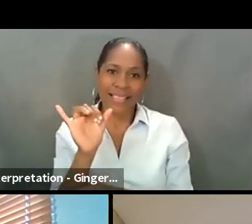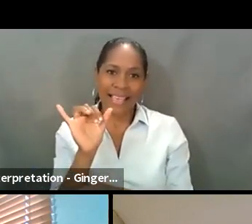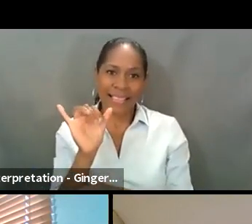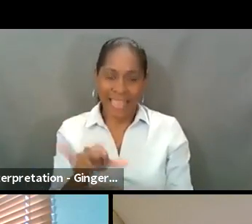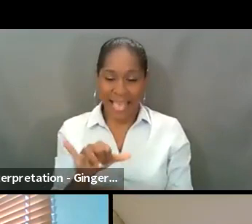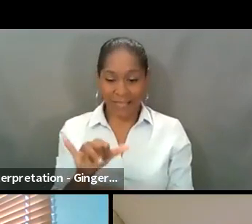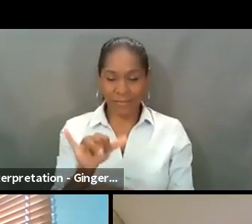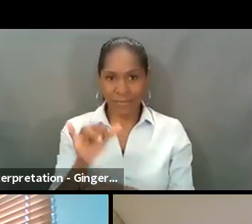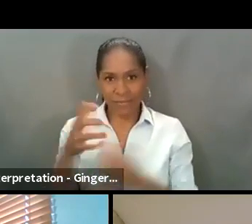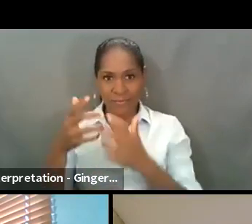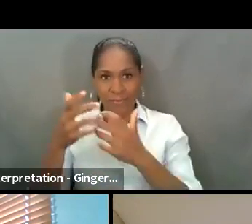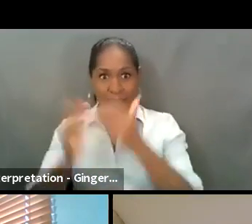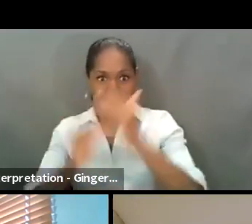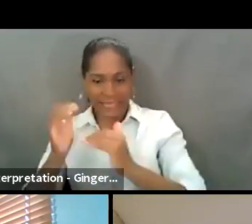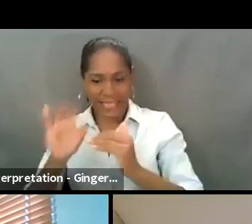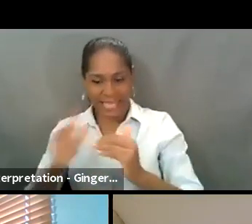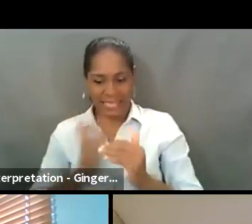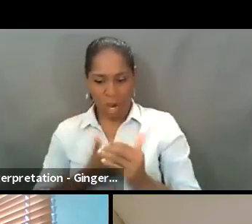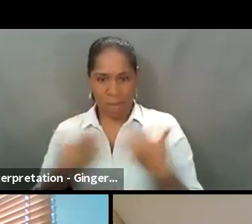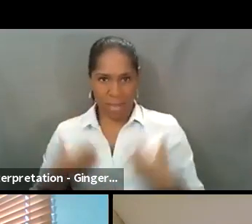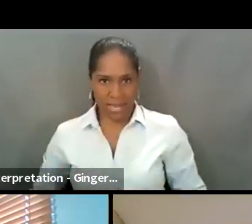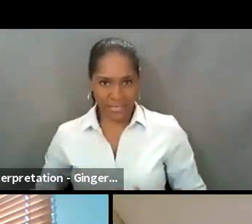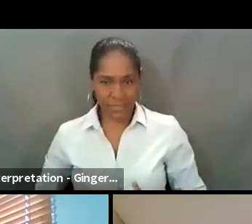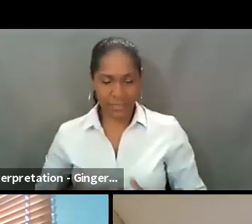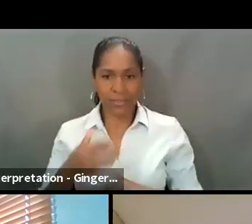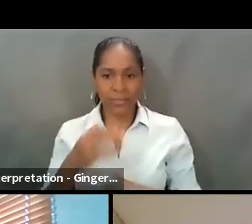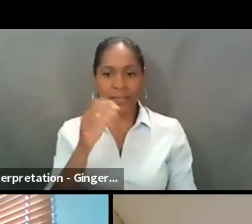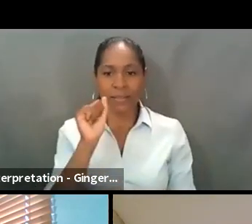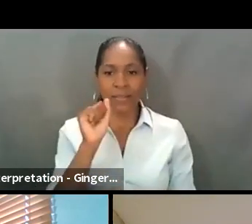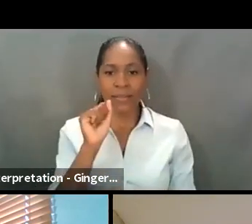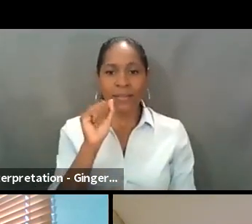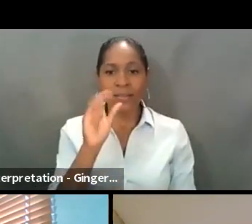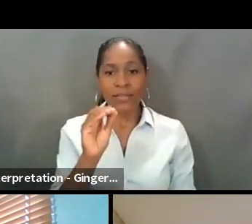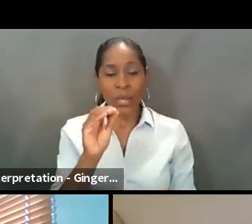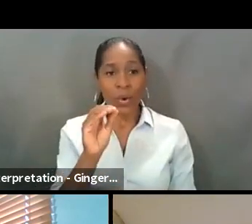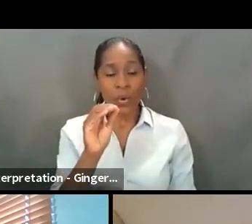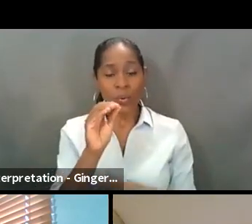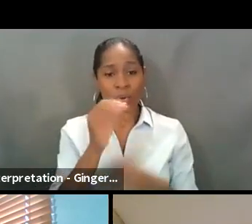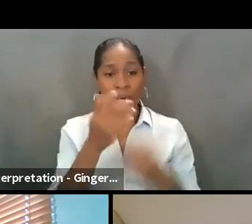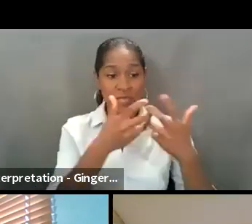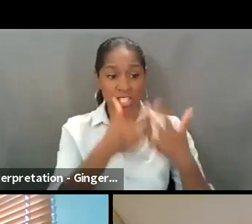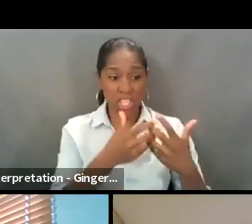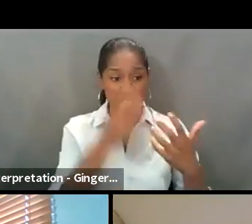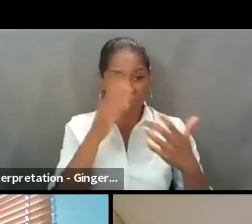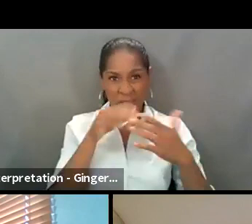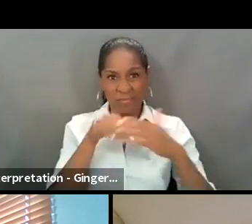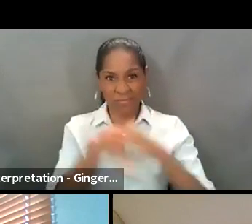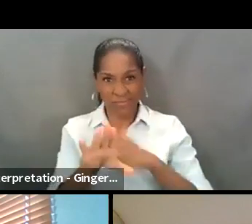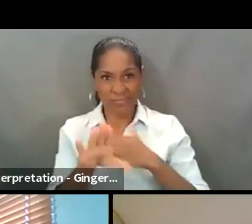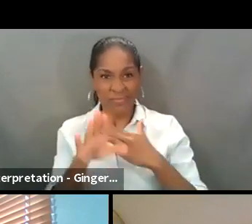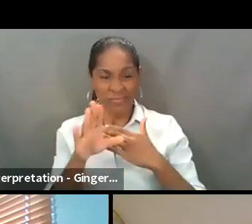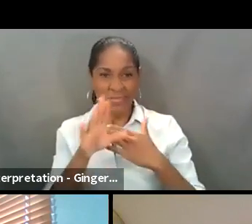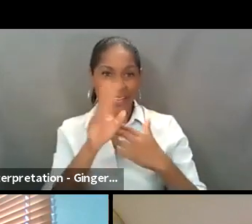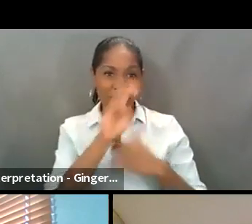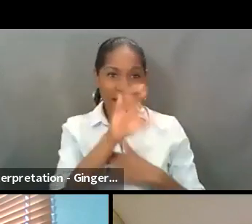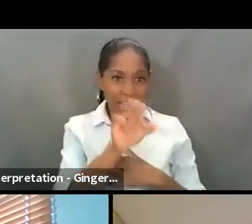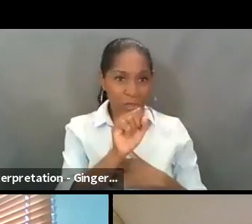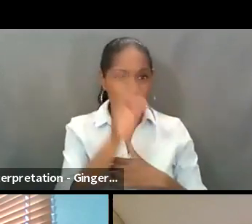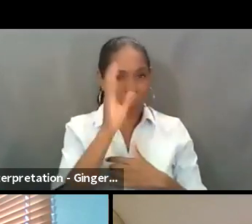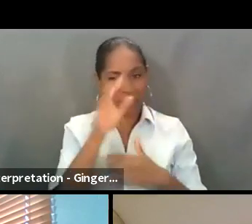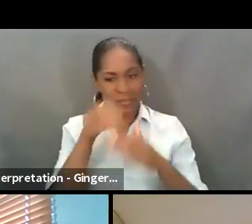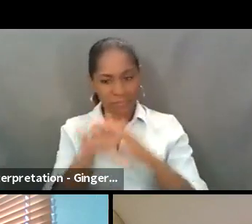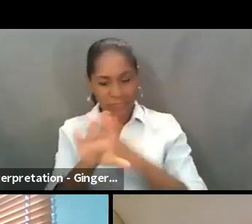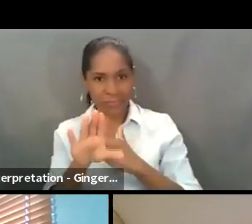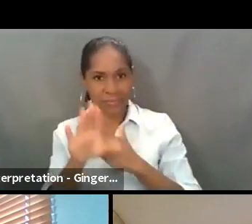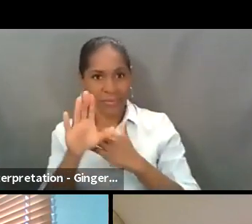bodies, have this great system set up where if foreign machines come in, or like a machine that shouldn't be in the factory is